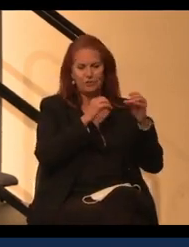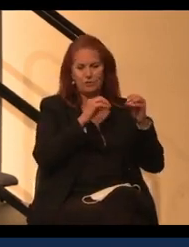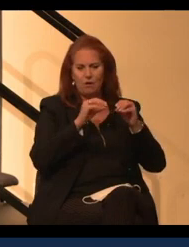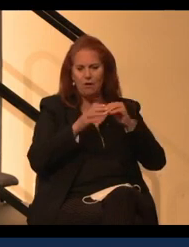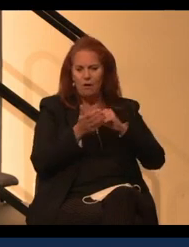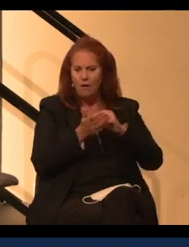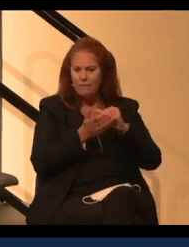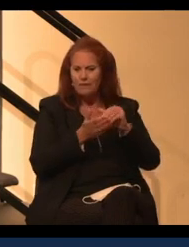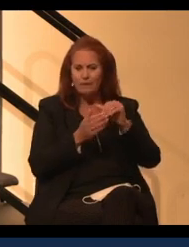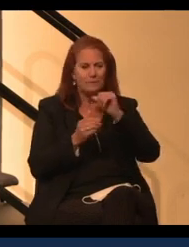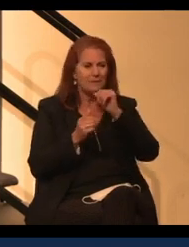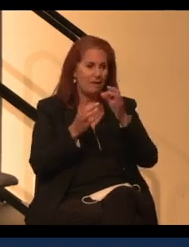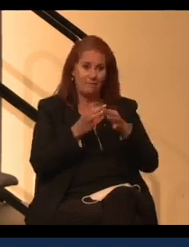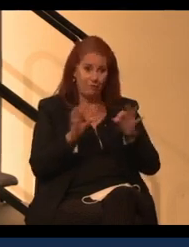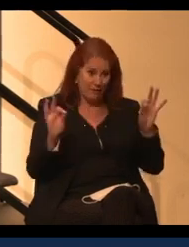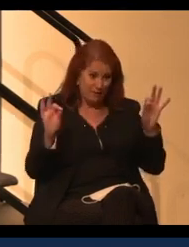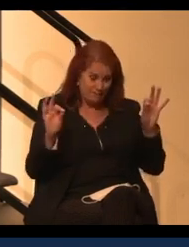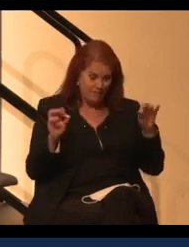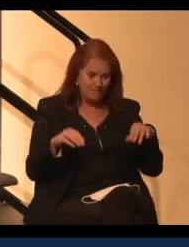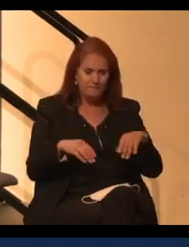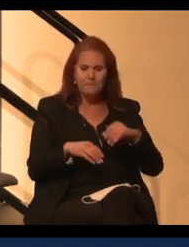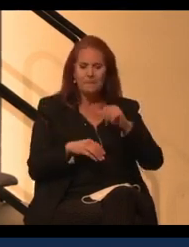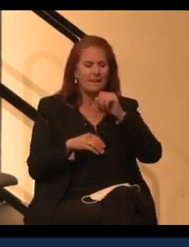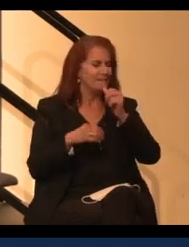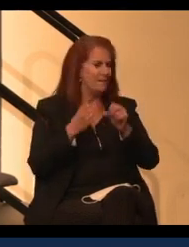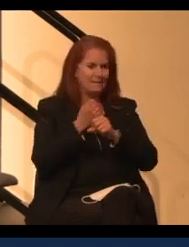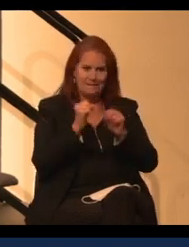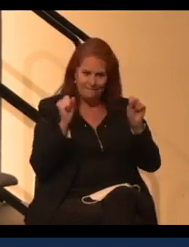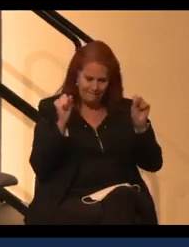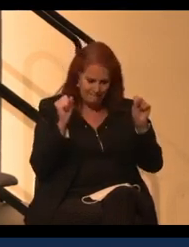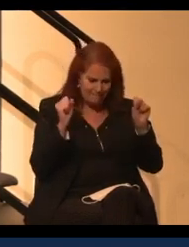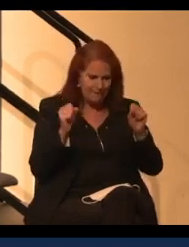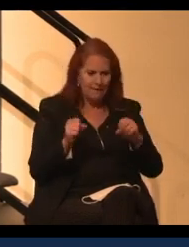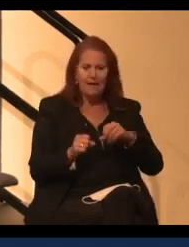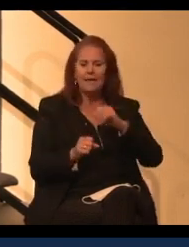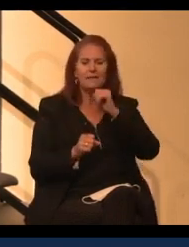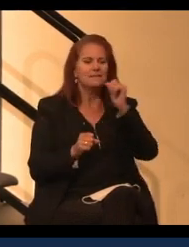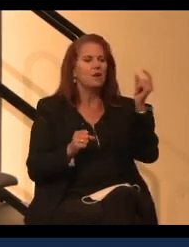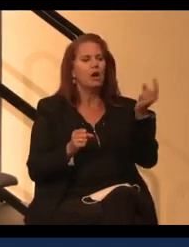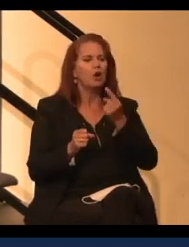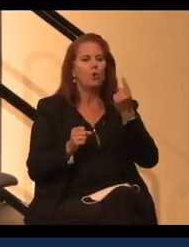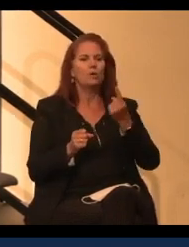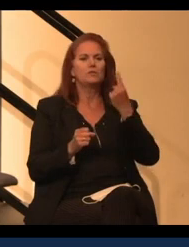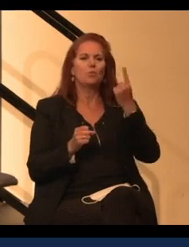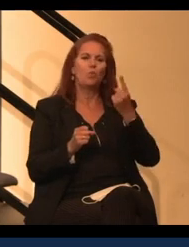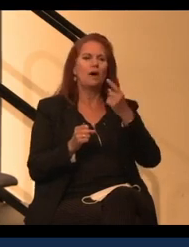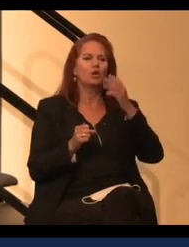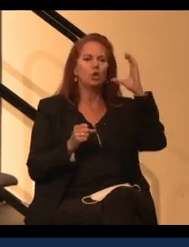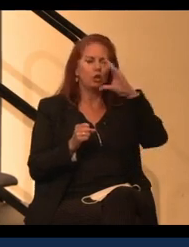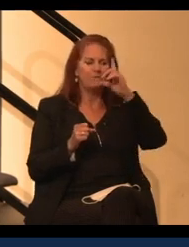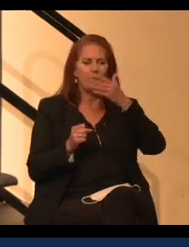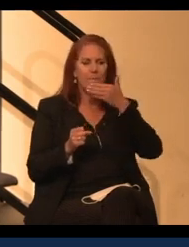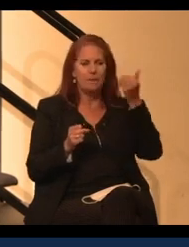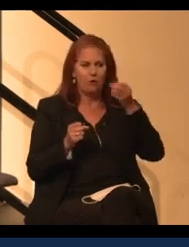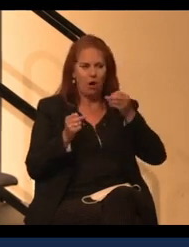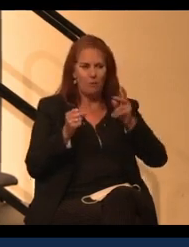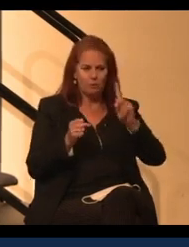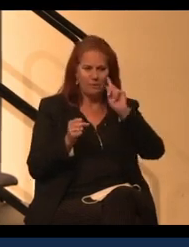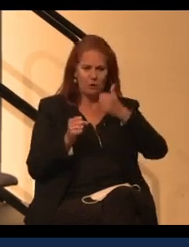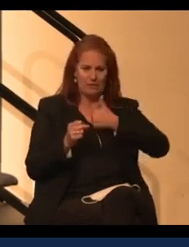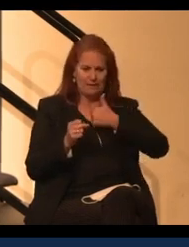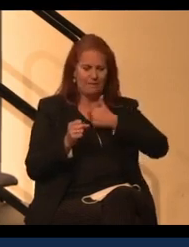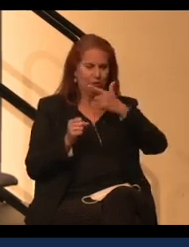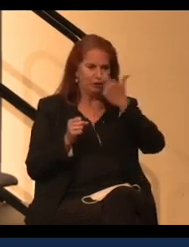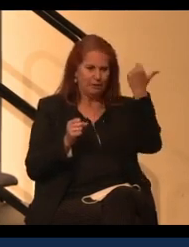oftentimes is not pretty. It's not safe. It's not always one just seeking a better opportunity for oneself